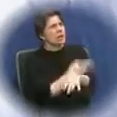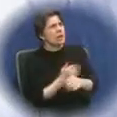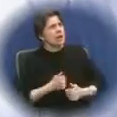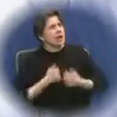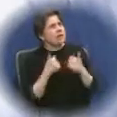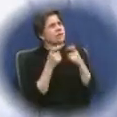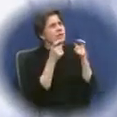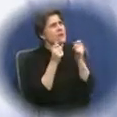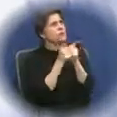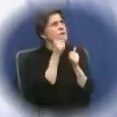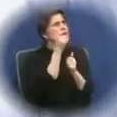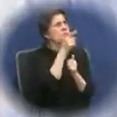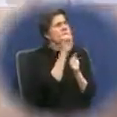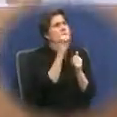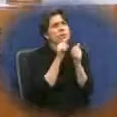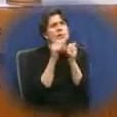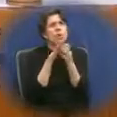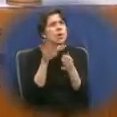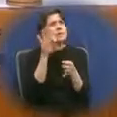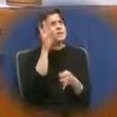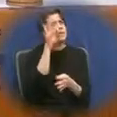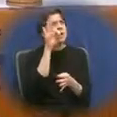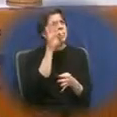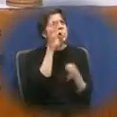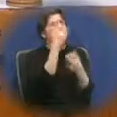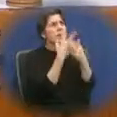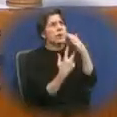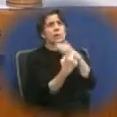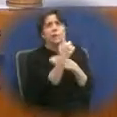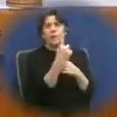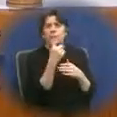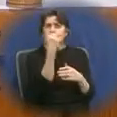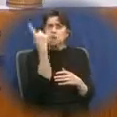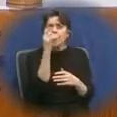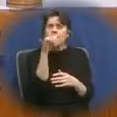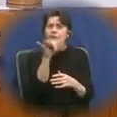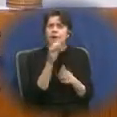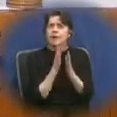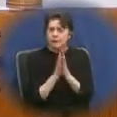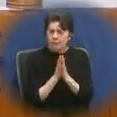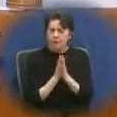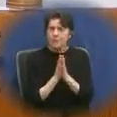in the unity of the Holy Spirit, one God, forever and ever. Amen. Amen.